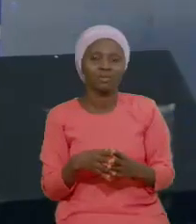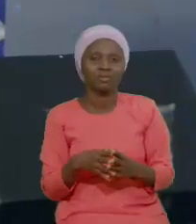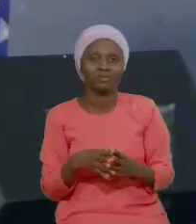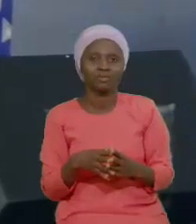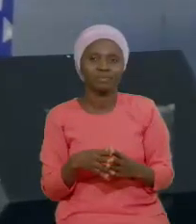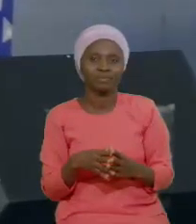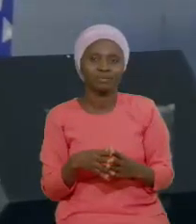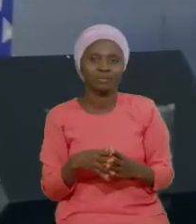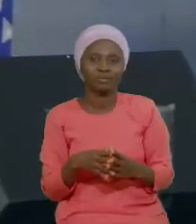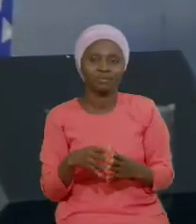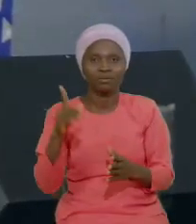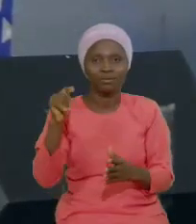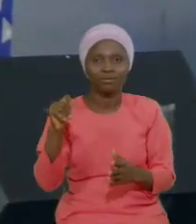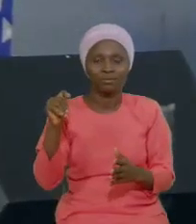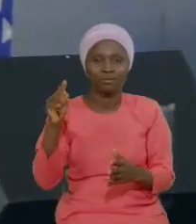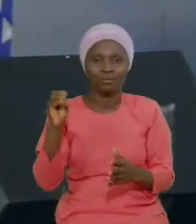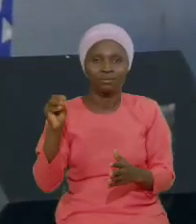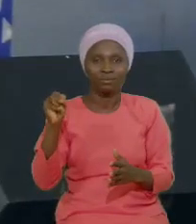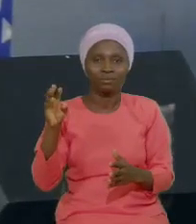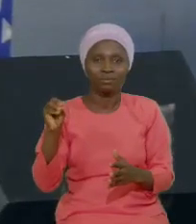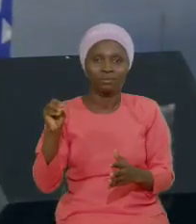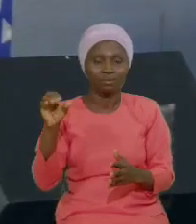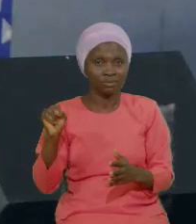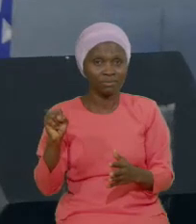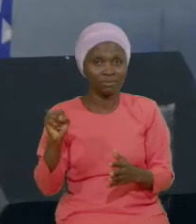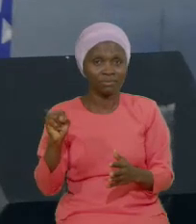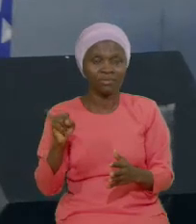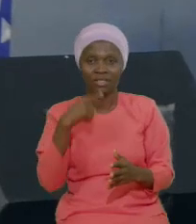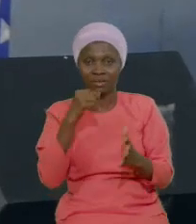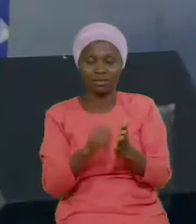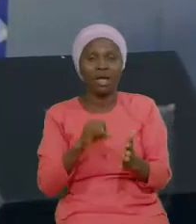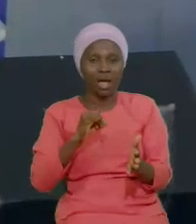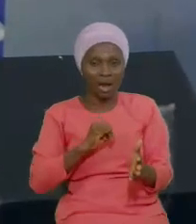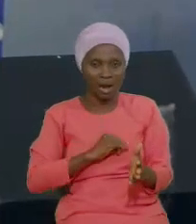And Thomas Edison said, I'll do it again.